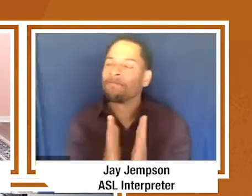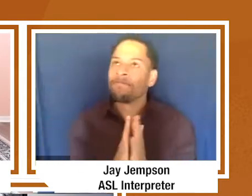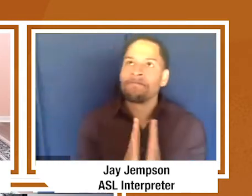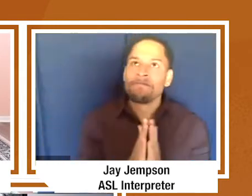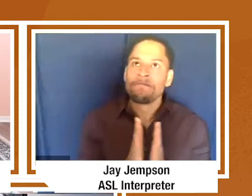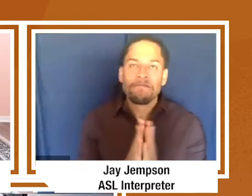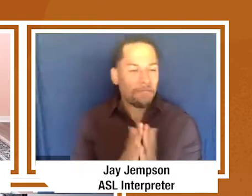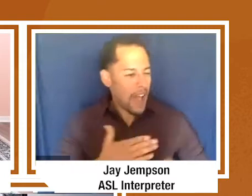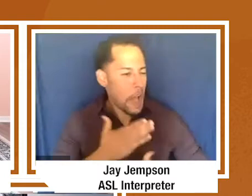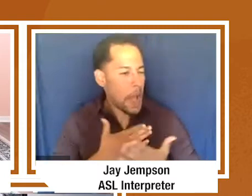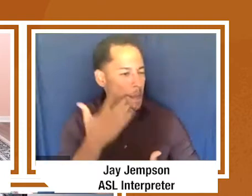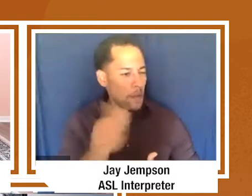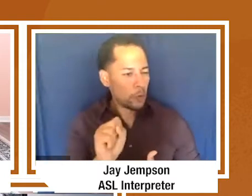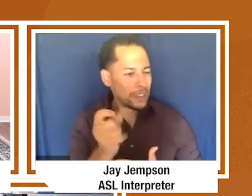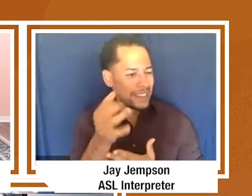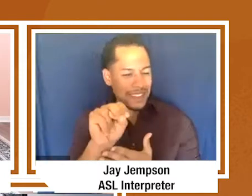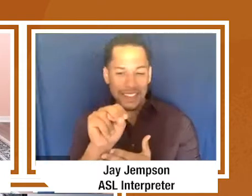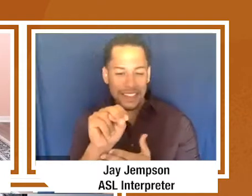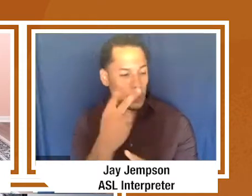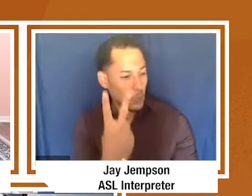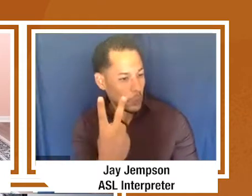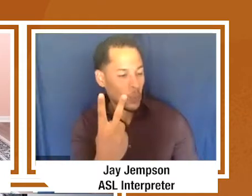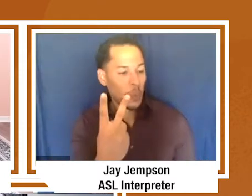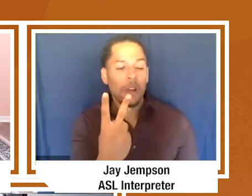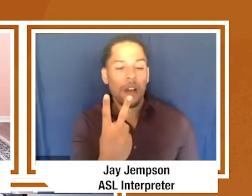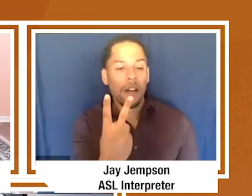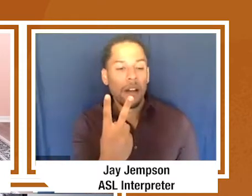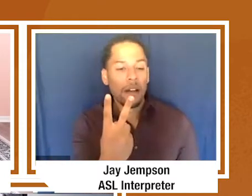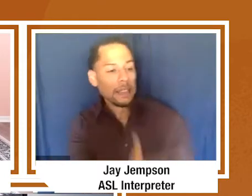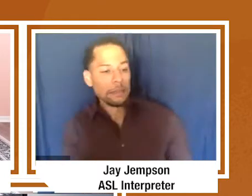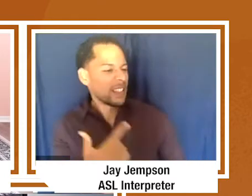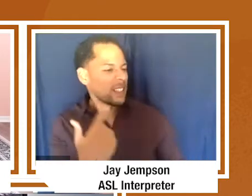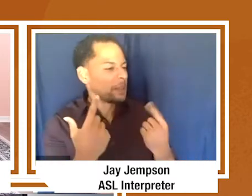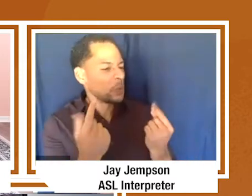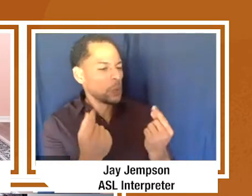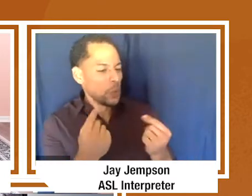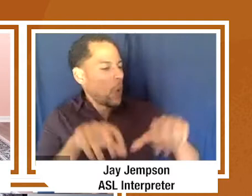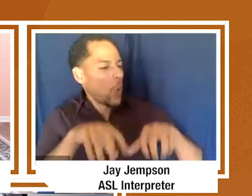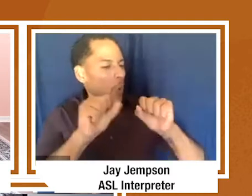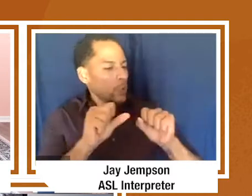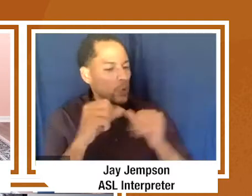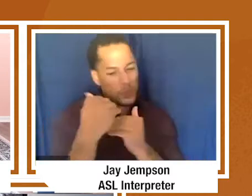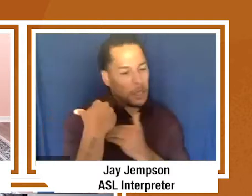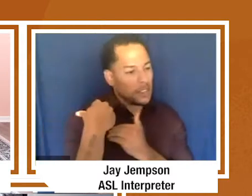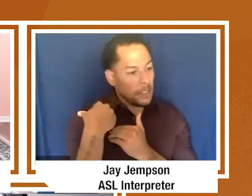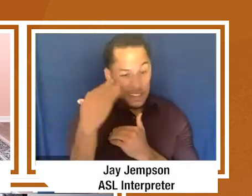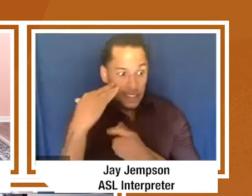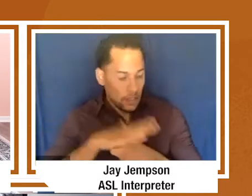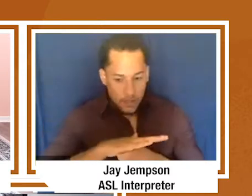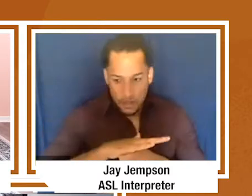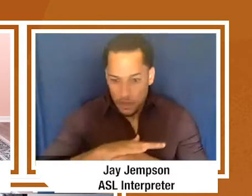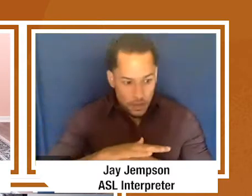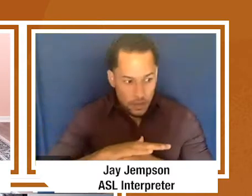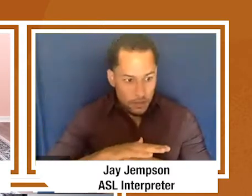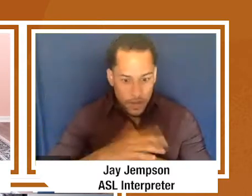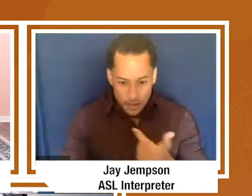season two. I'm so glad to be here. Usually, you know, I'm a host and anxiety comes with that. Being a guest,